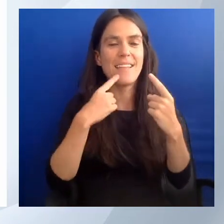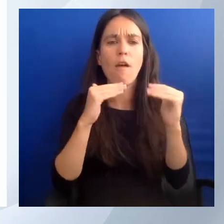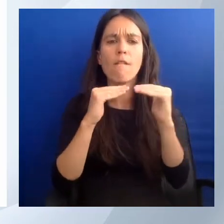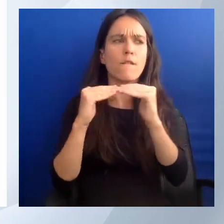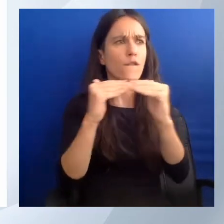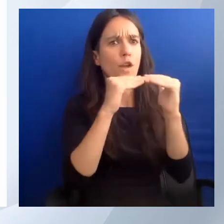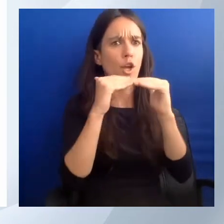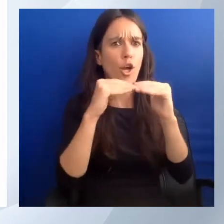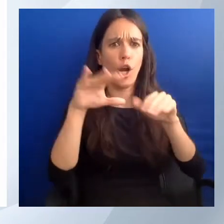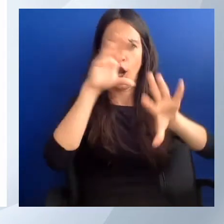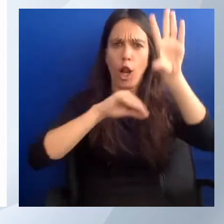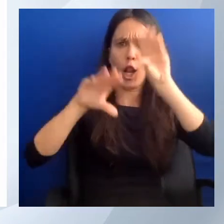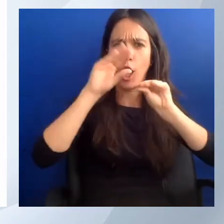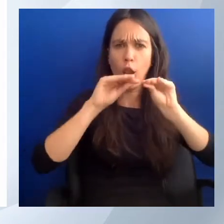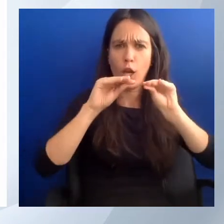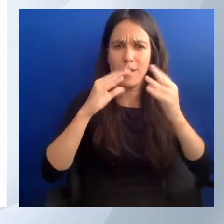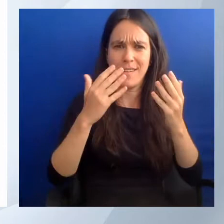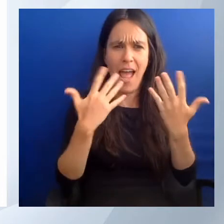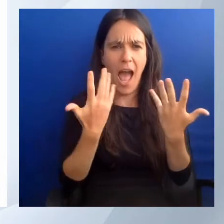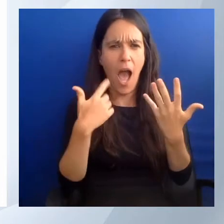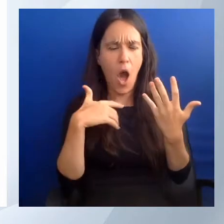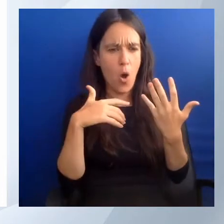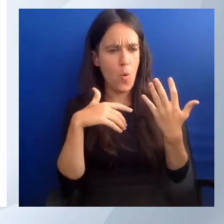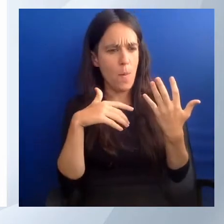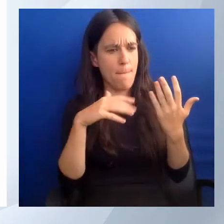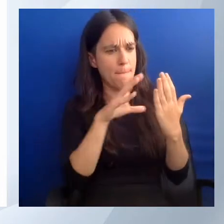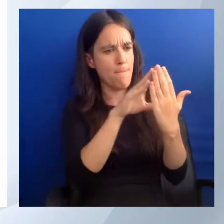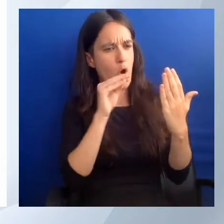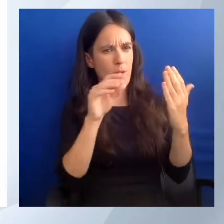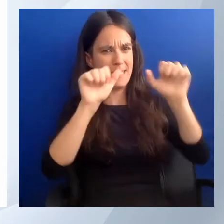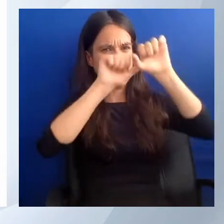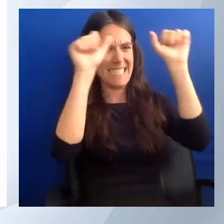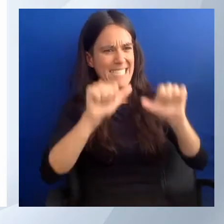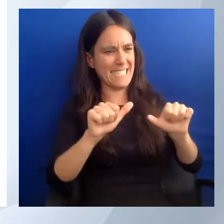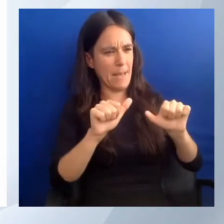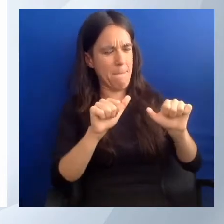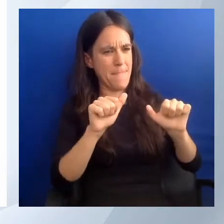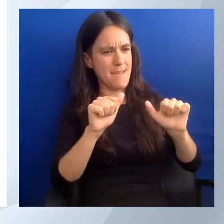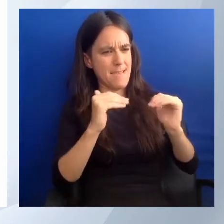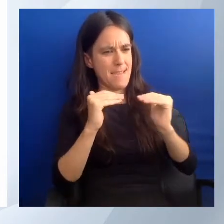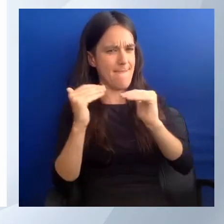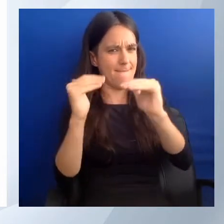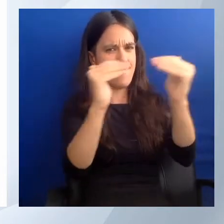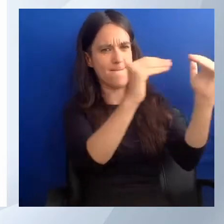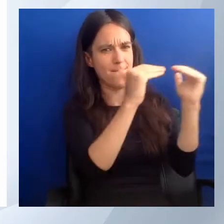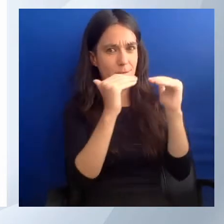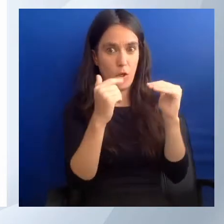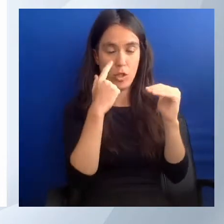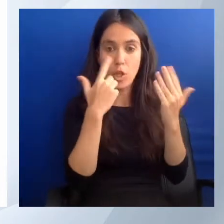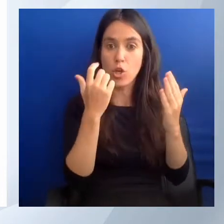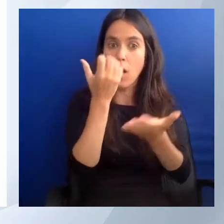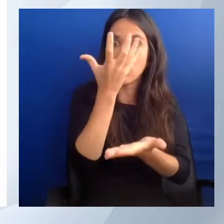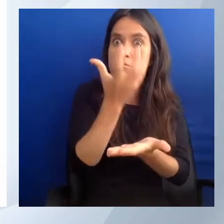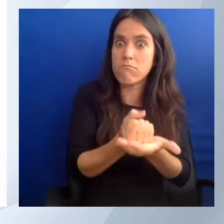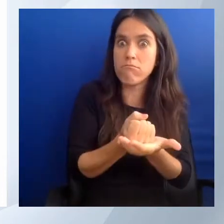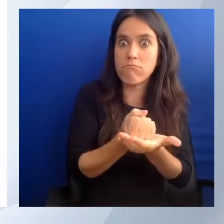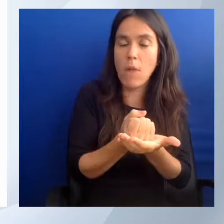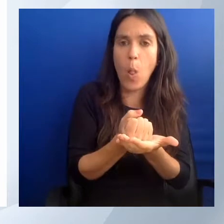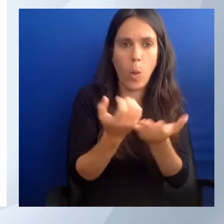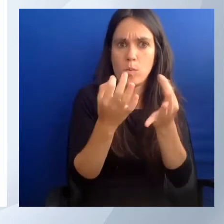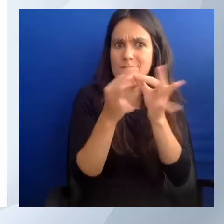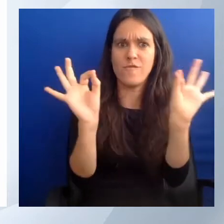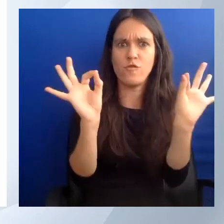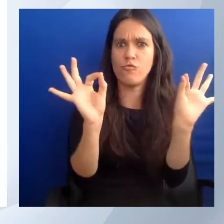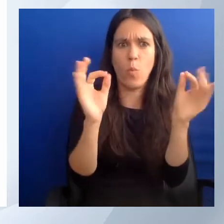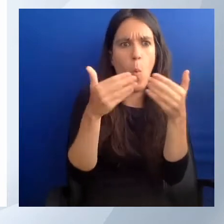secret sauce to teaching your models to play fair. It's a Python library that you can download. It's a fully open source, so if you